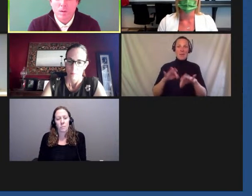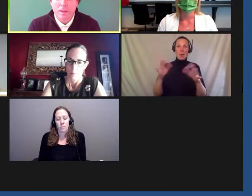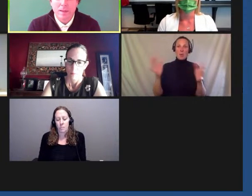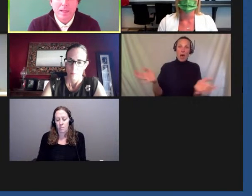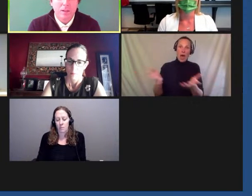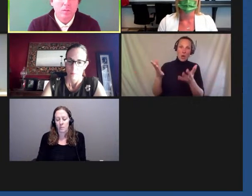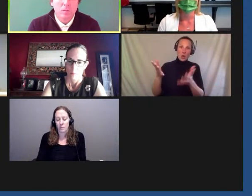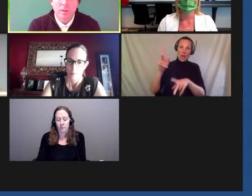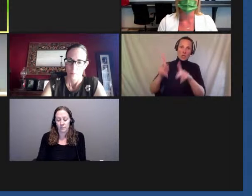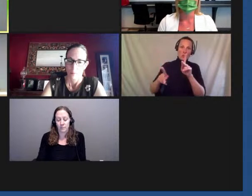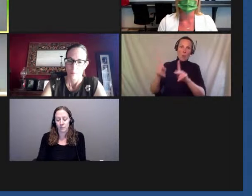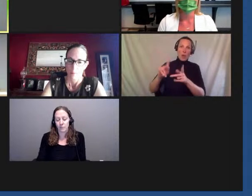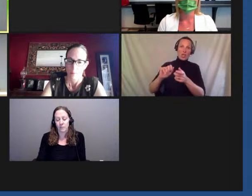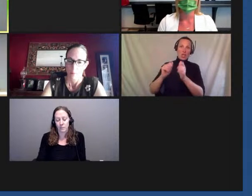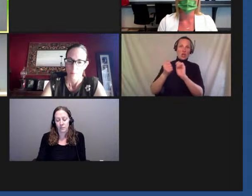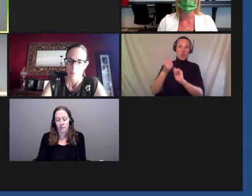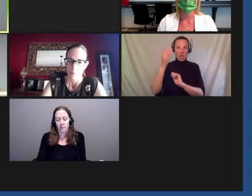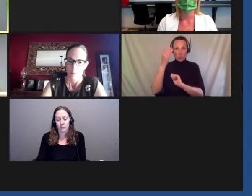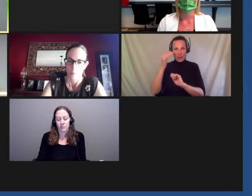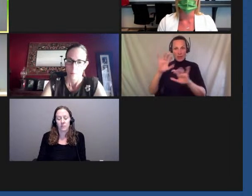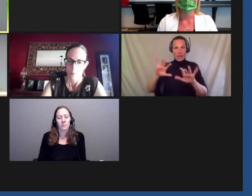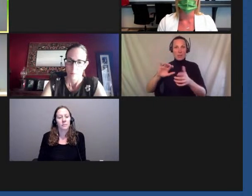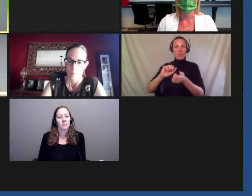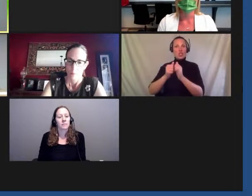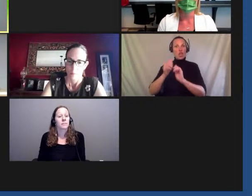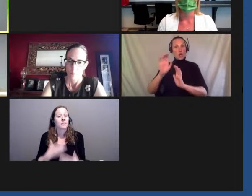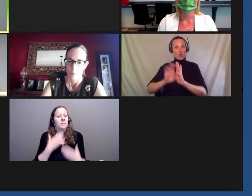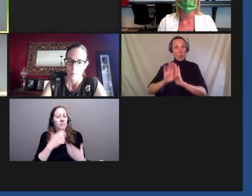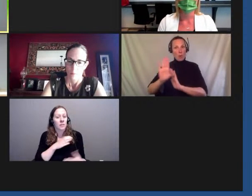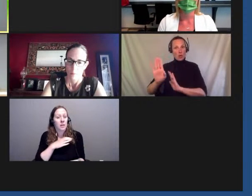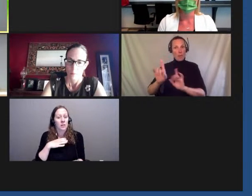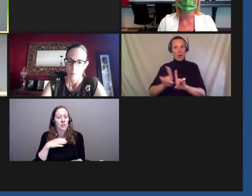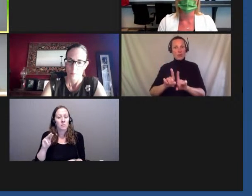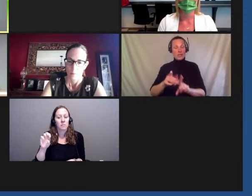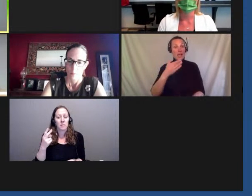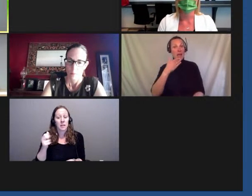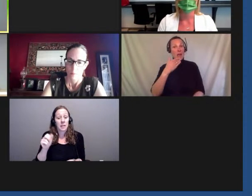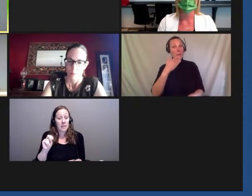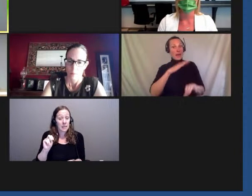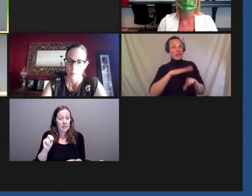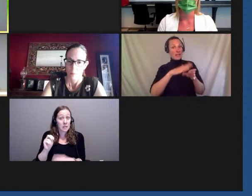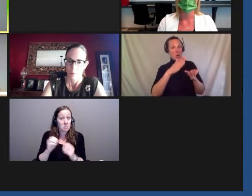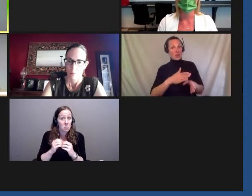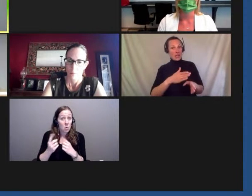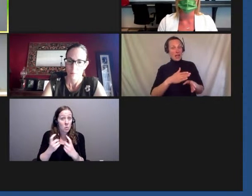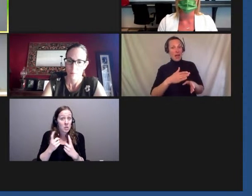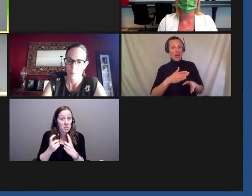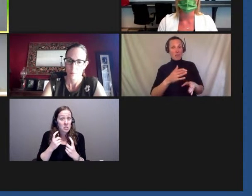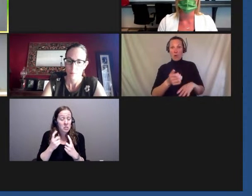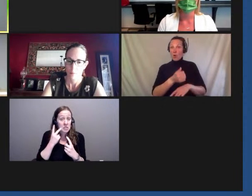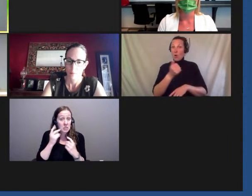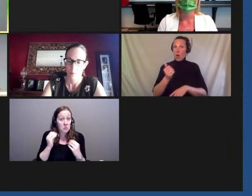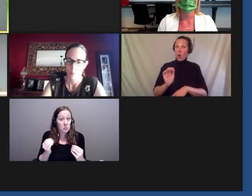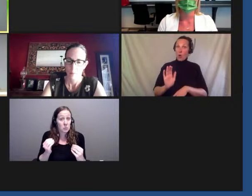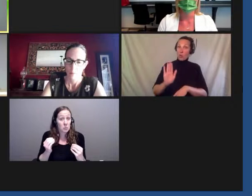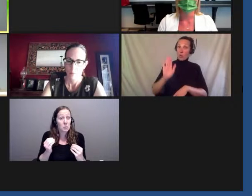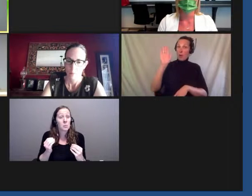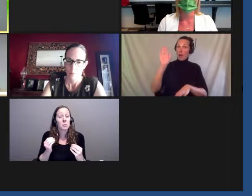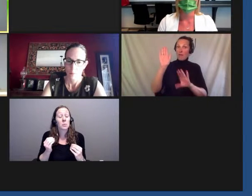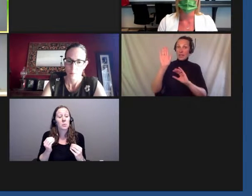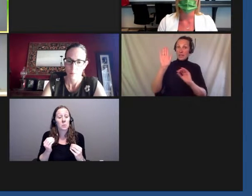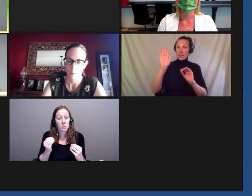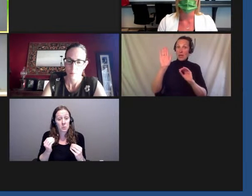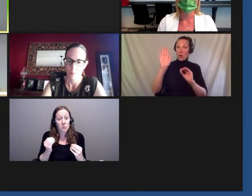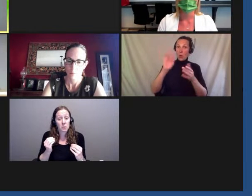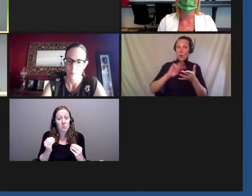All right. Thank you, Councillor Meehan. So again, not seeing any other further questions. I don't think